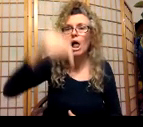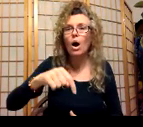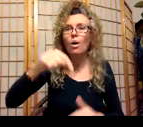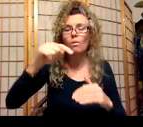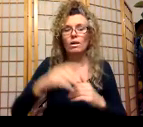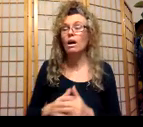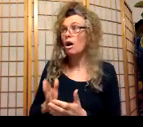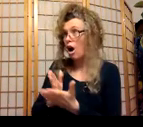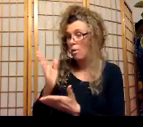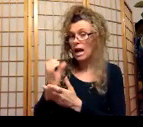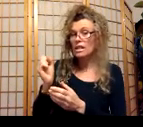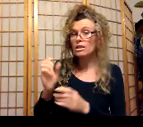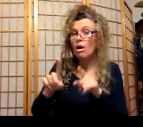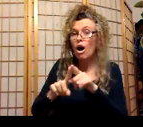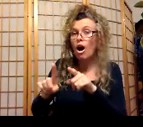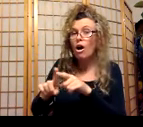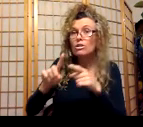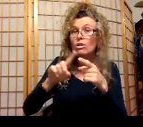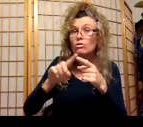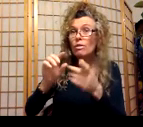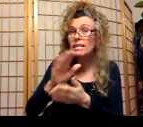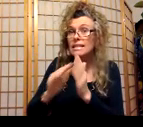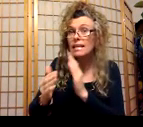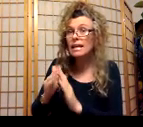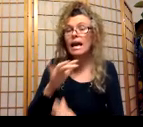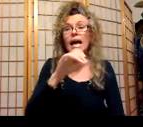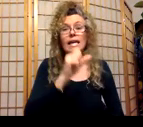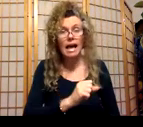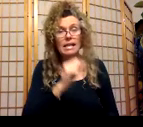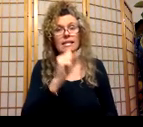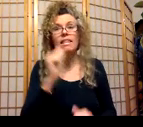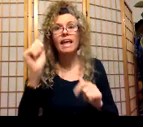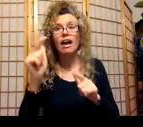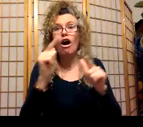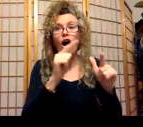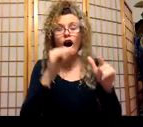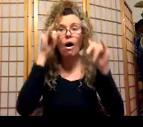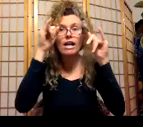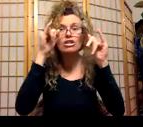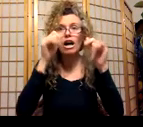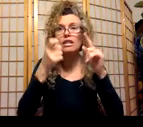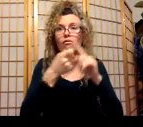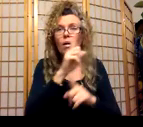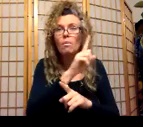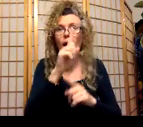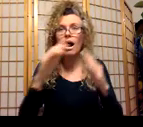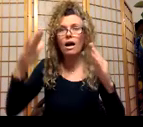All right, so also to the city. Yes, indeed. They are all instructed from the top.